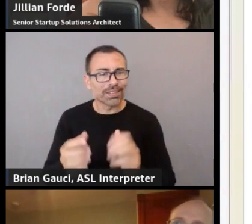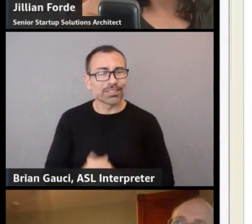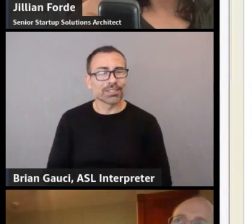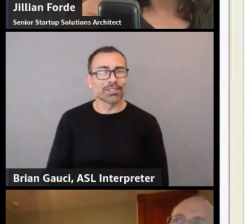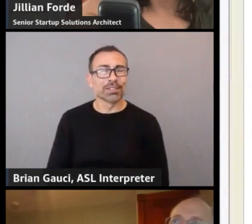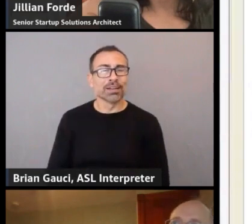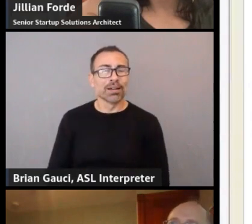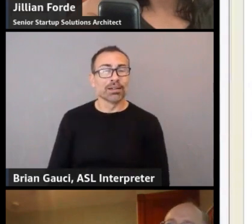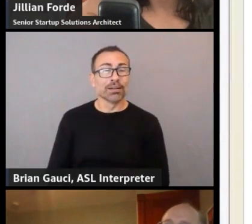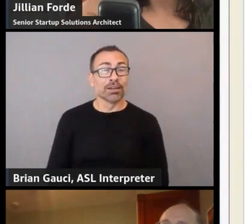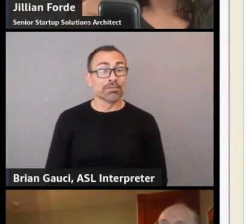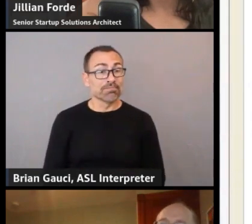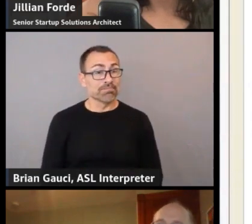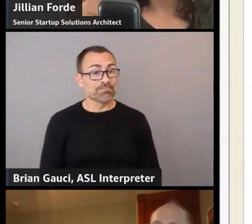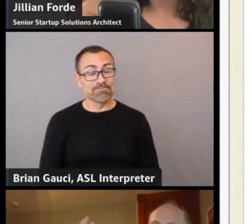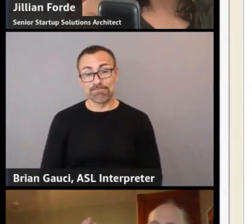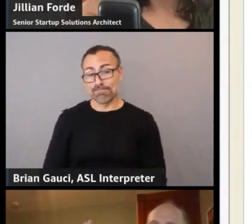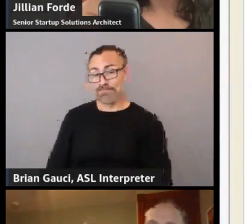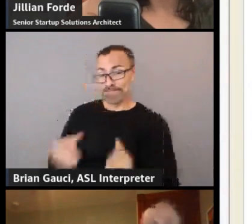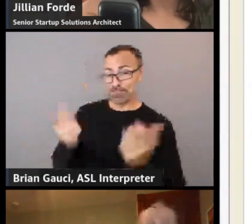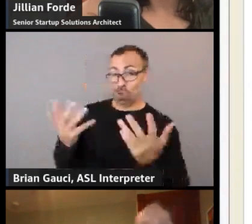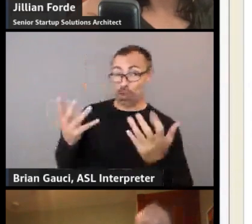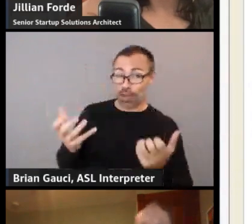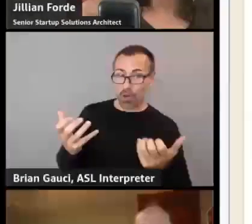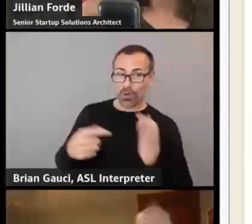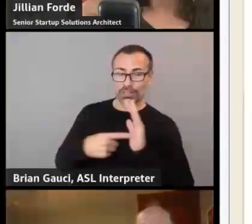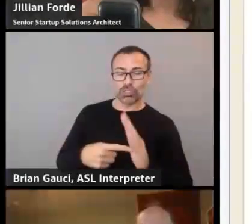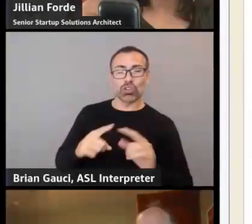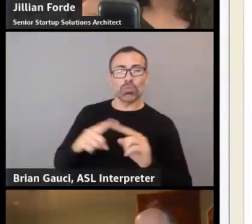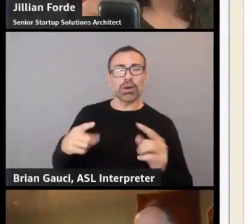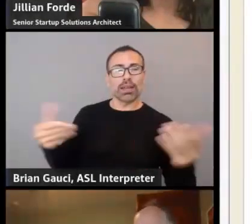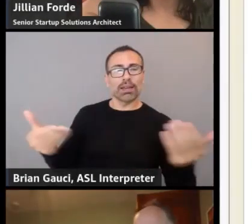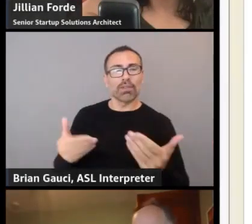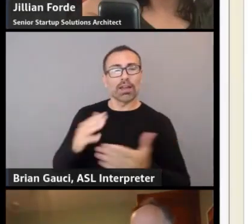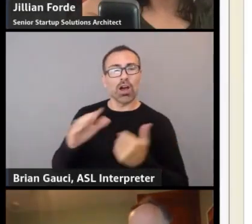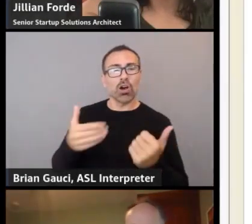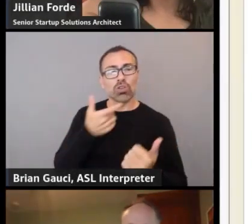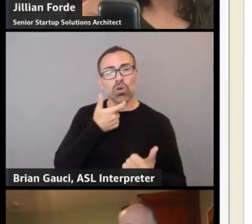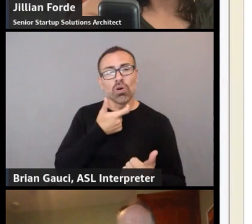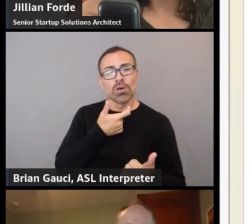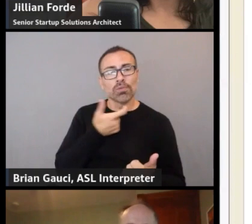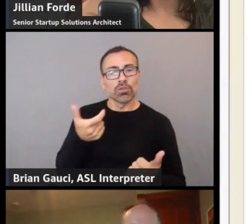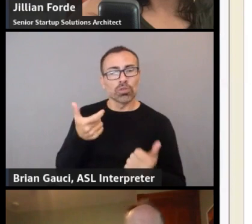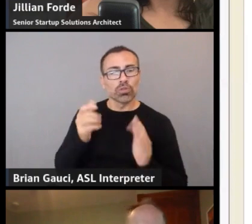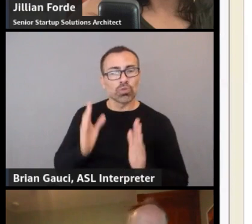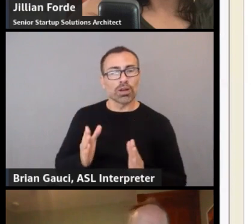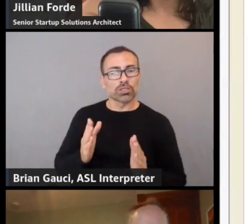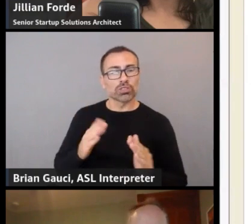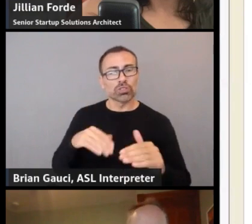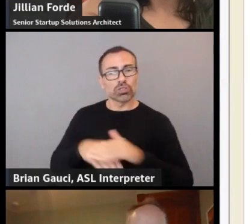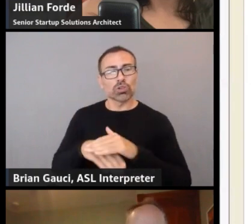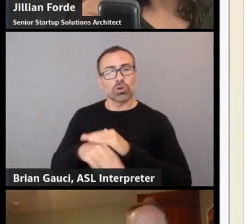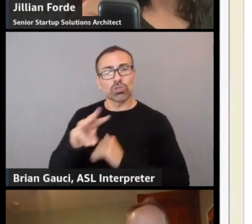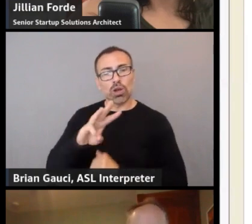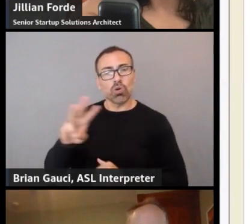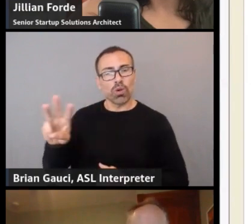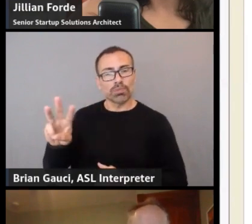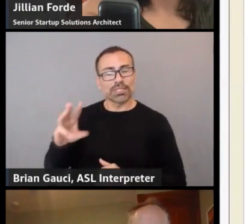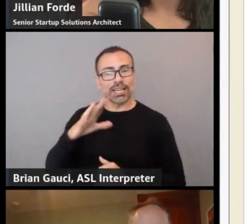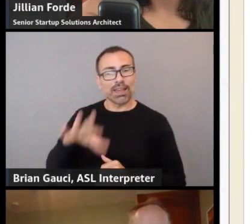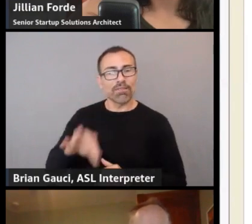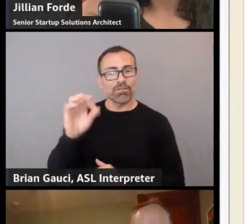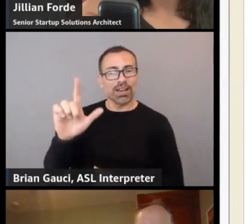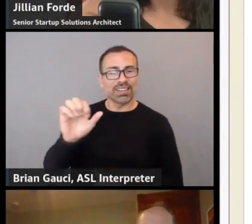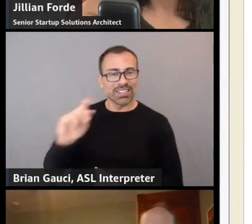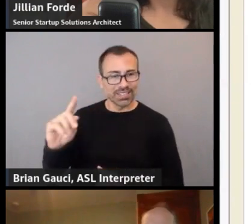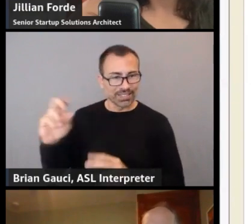to show, but invite all your audience to go to our website. You can find the links to download it. This is generally